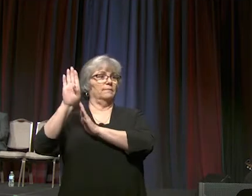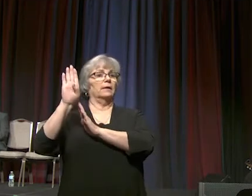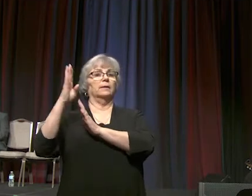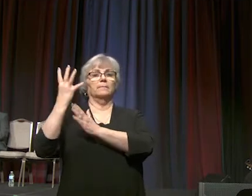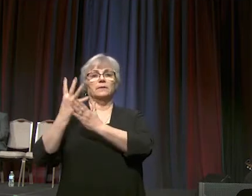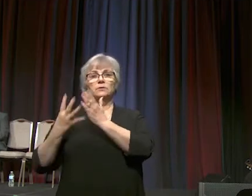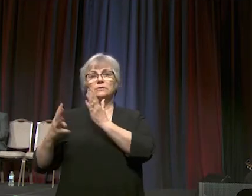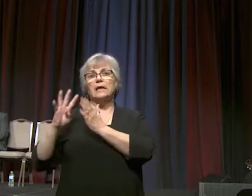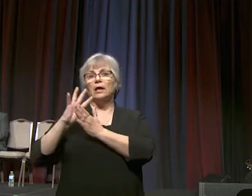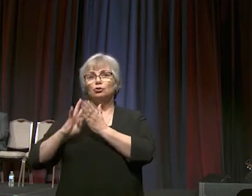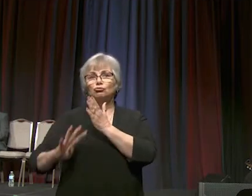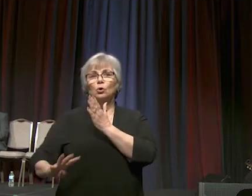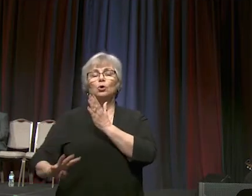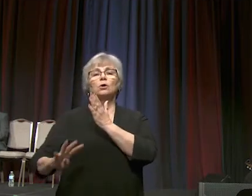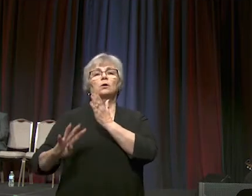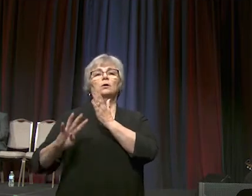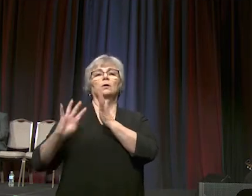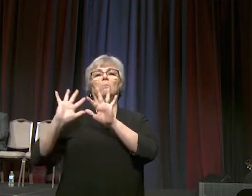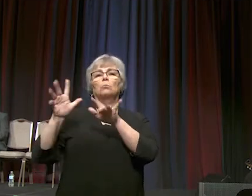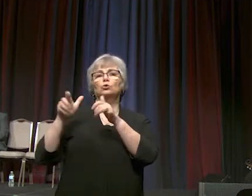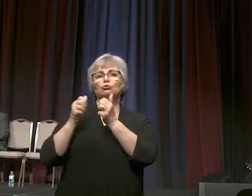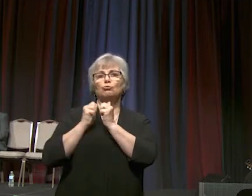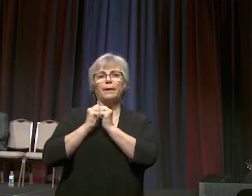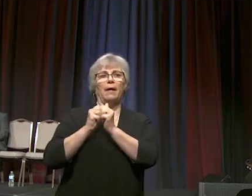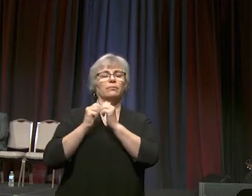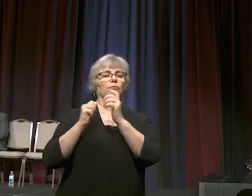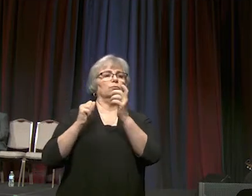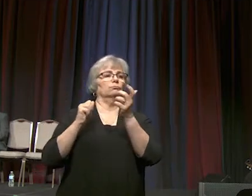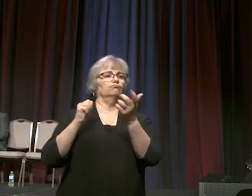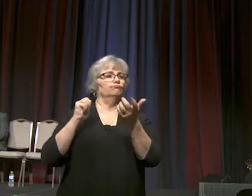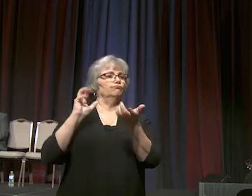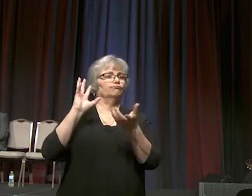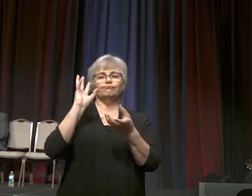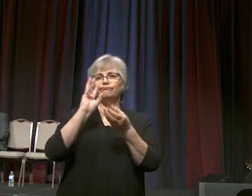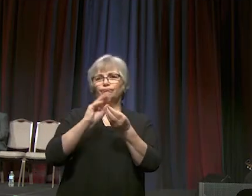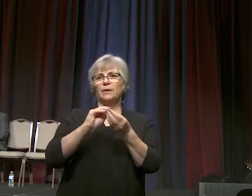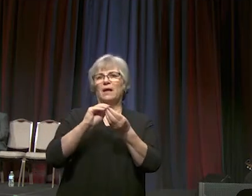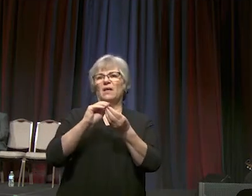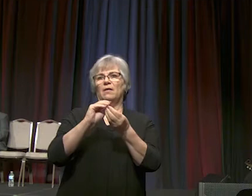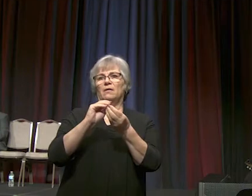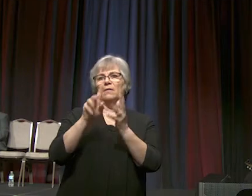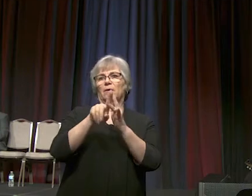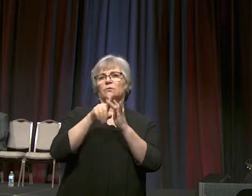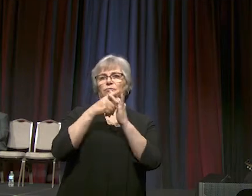schedule and put together this initial schedule.